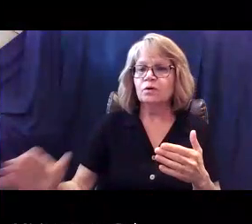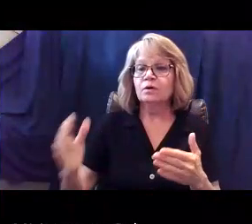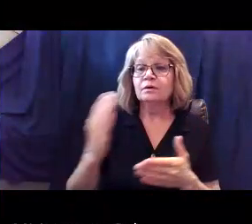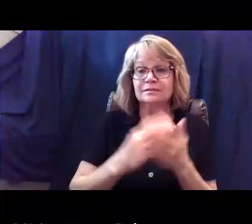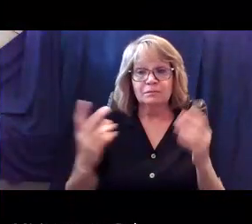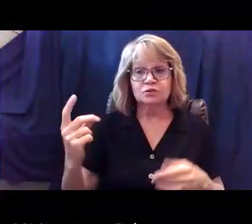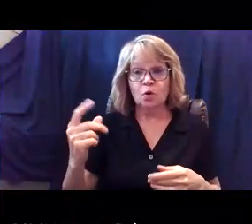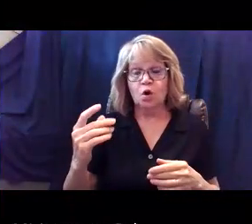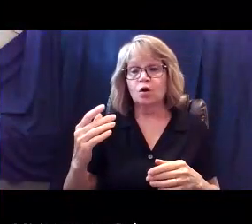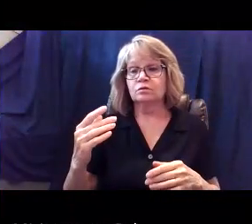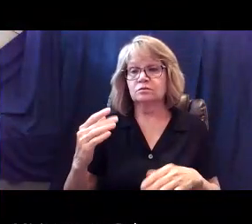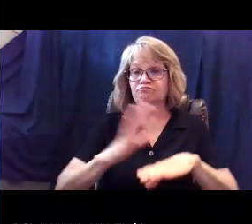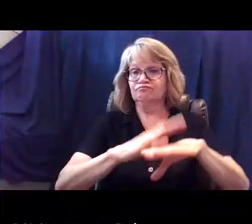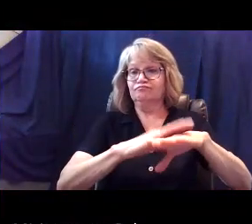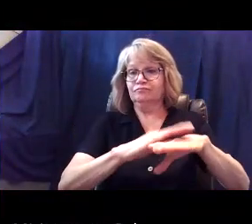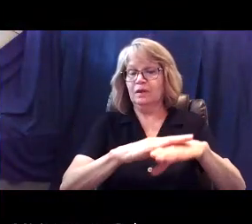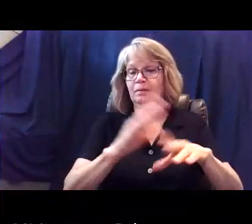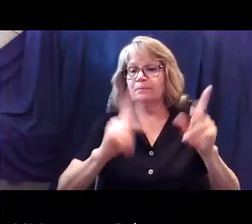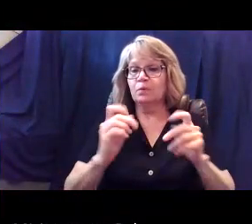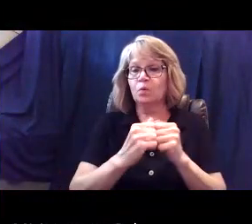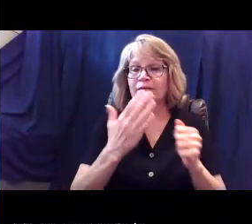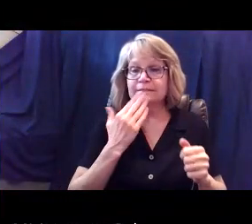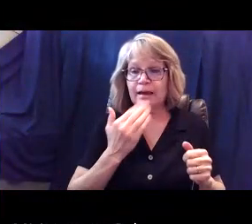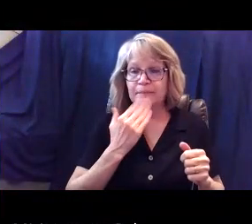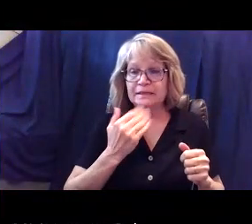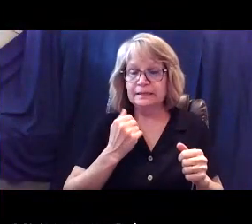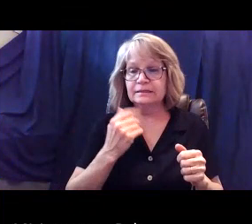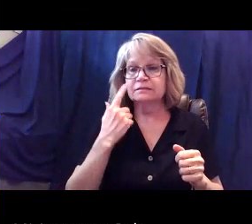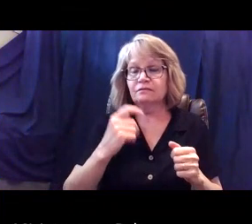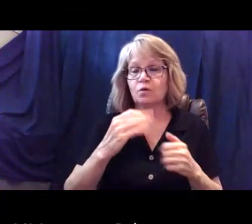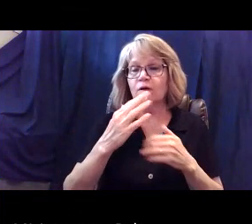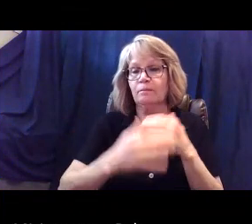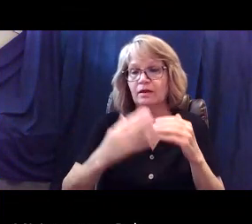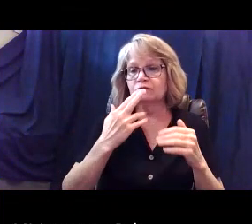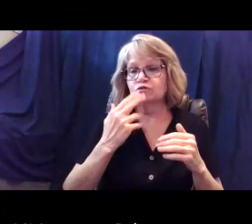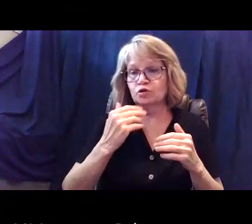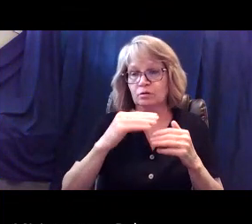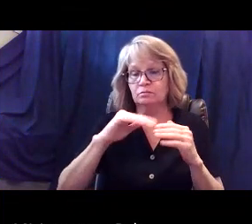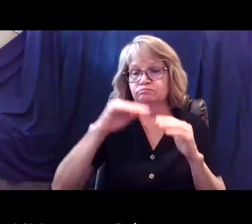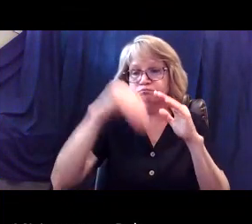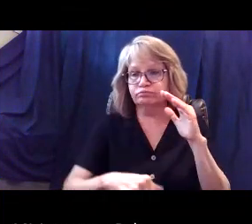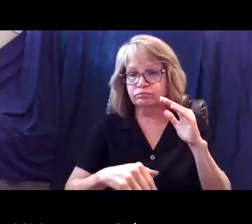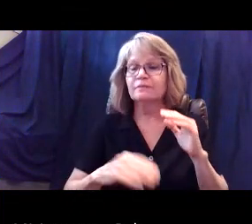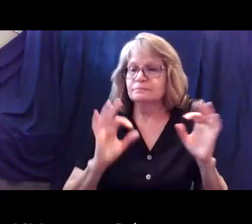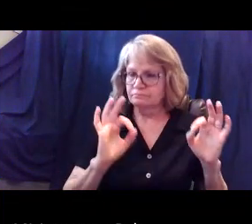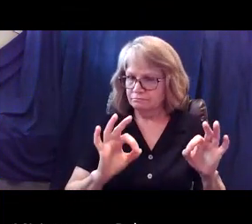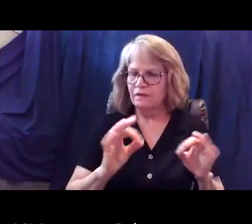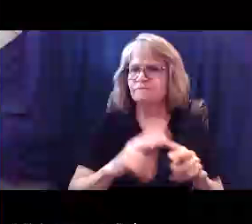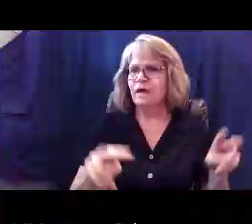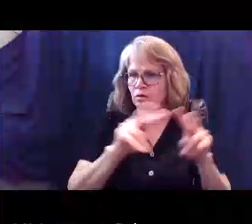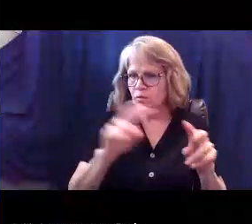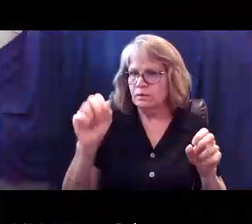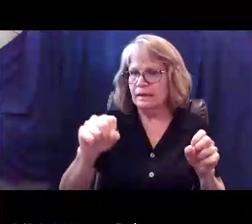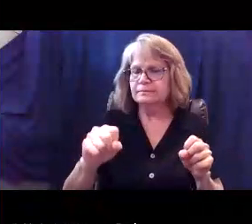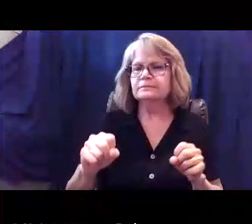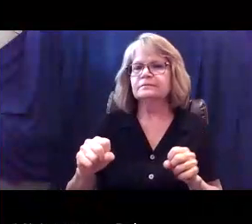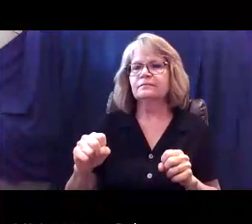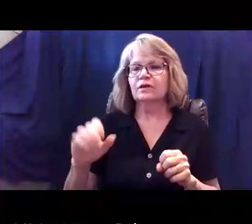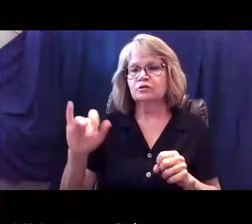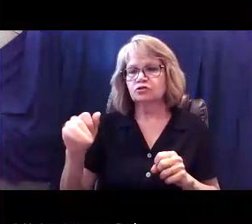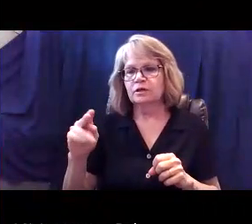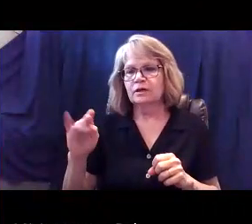alert individuals with diabetes to like a blood sugar drop, and that's a really valuable function. And Jamie introduced